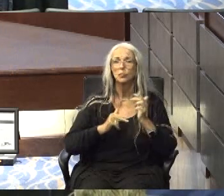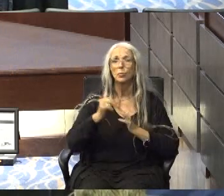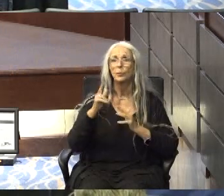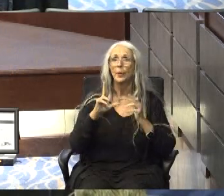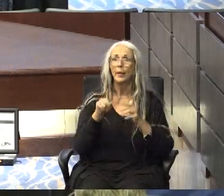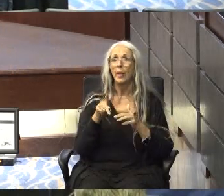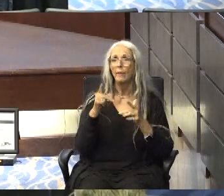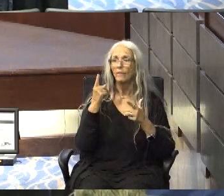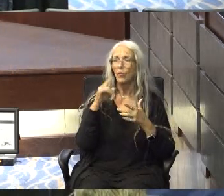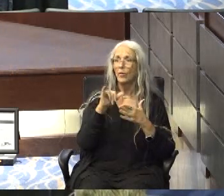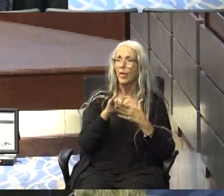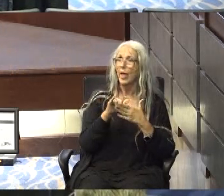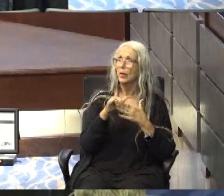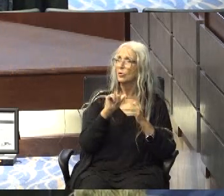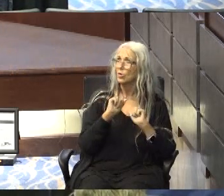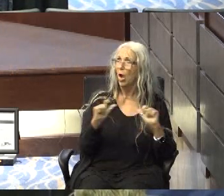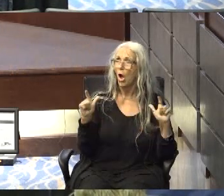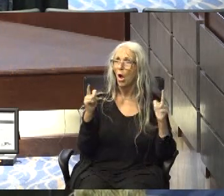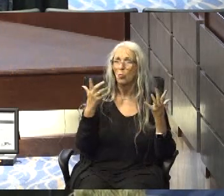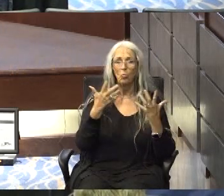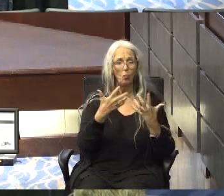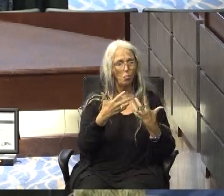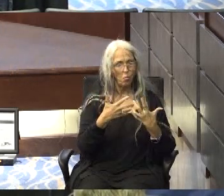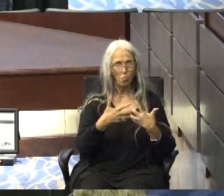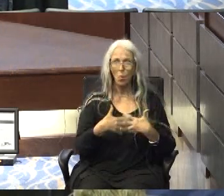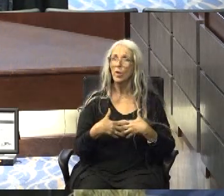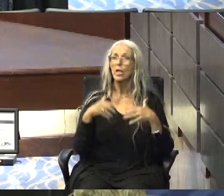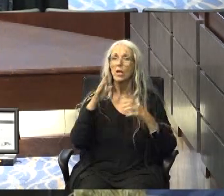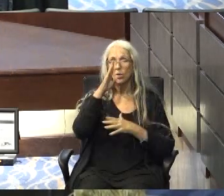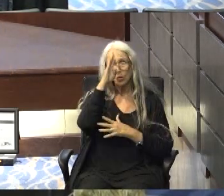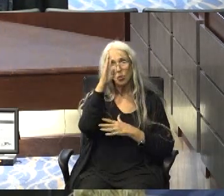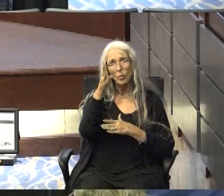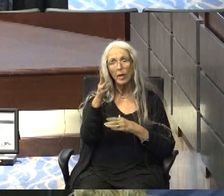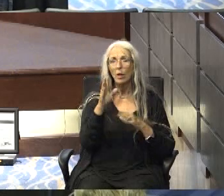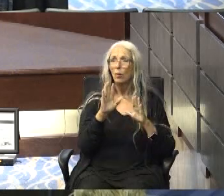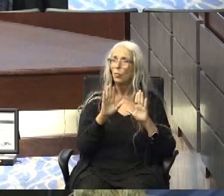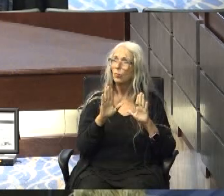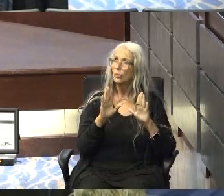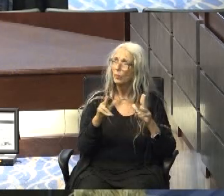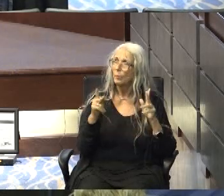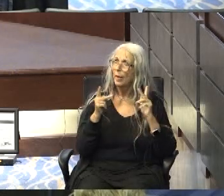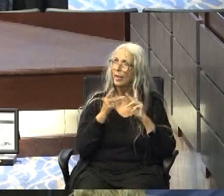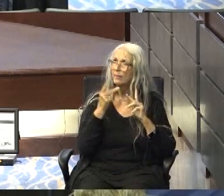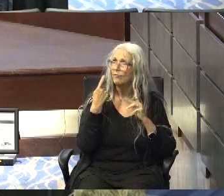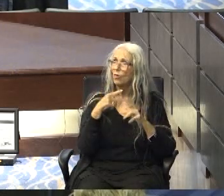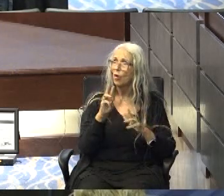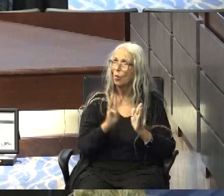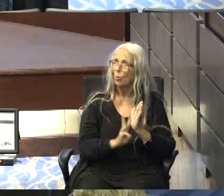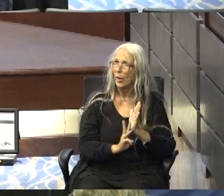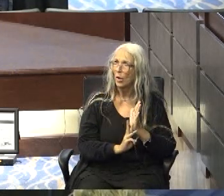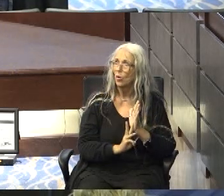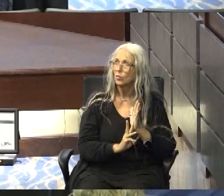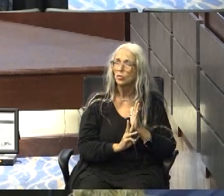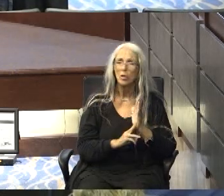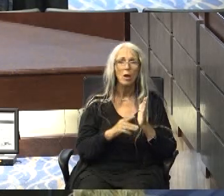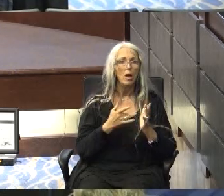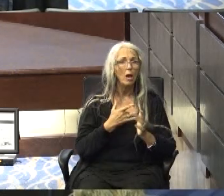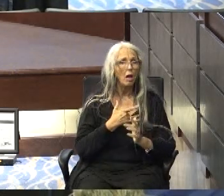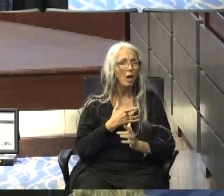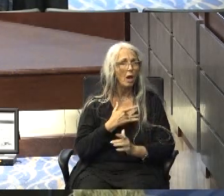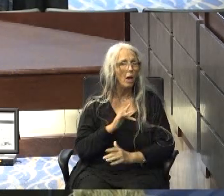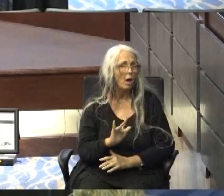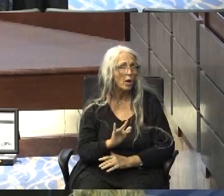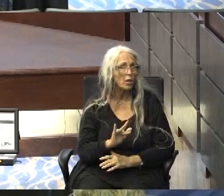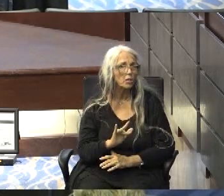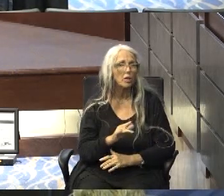it's all working together. I mean, to create complete placemaking for what Waco's heart